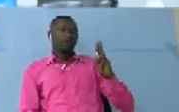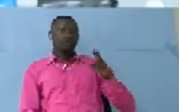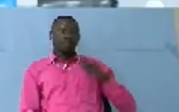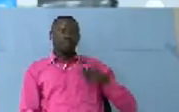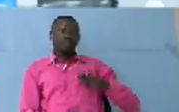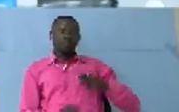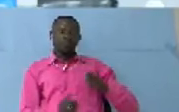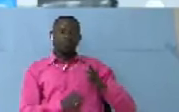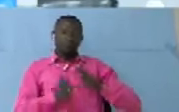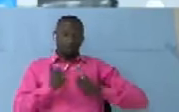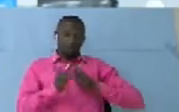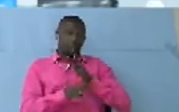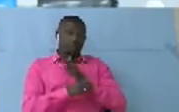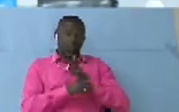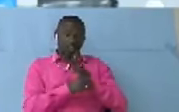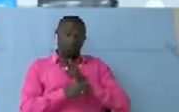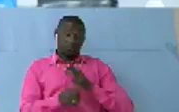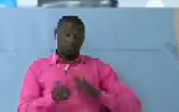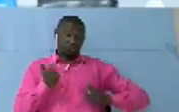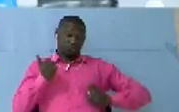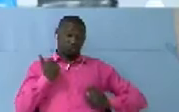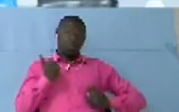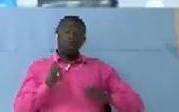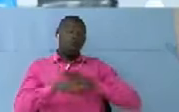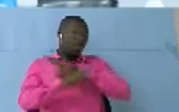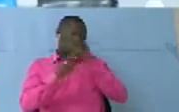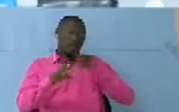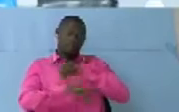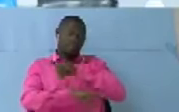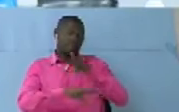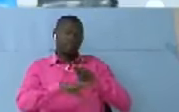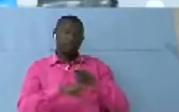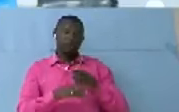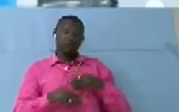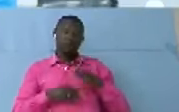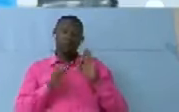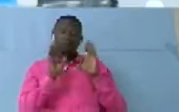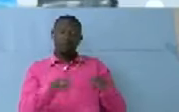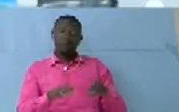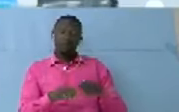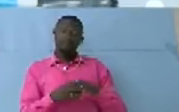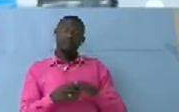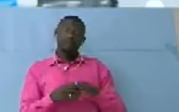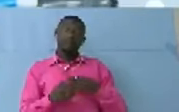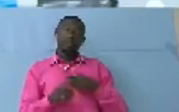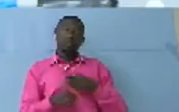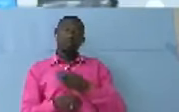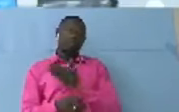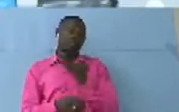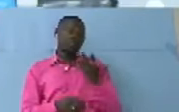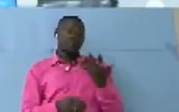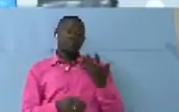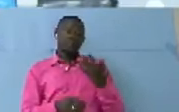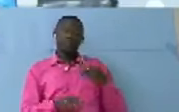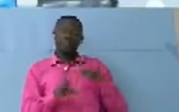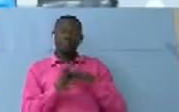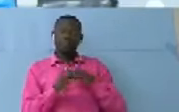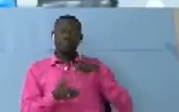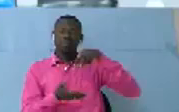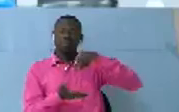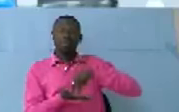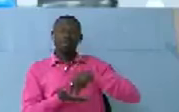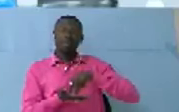place. Yen Gindi. We were brought down. Yen Samba Kamera Eshoe most Luro Beloni. The five of us were made